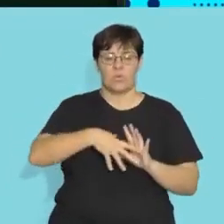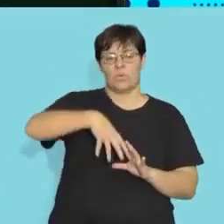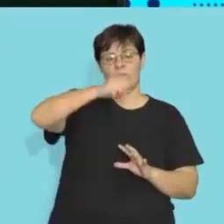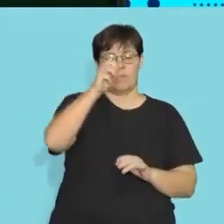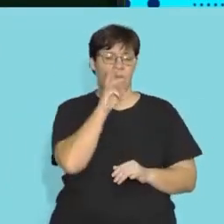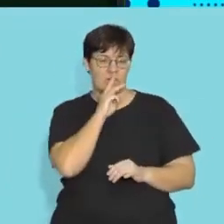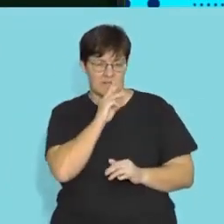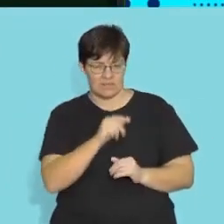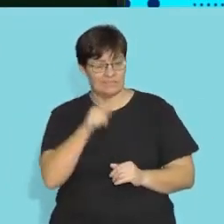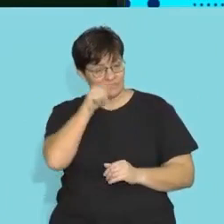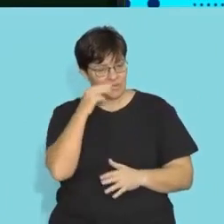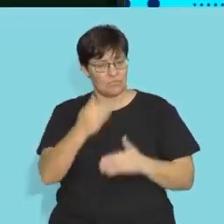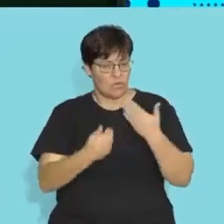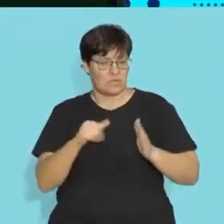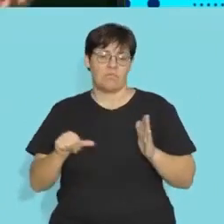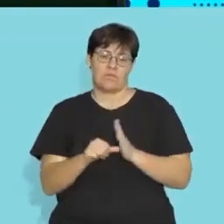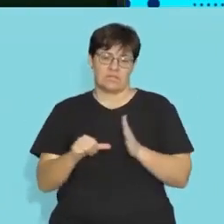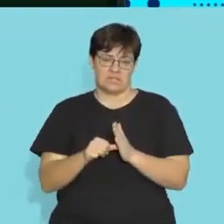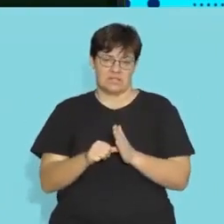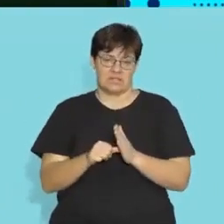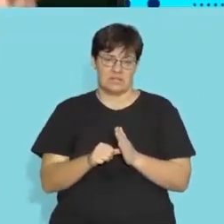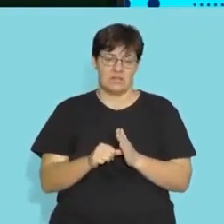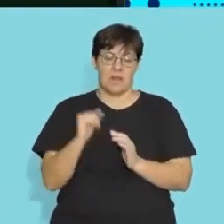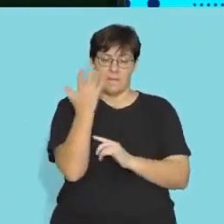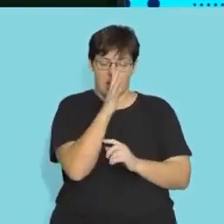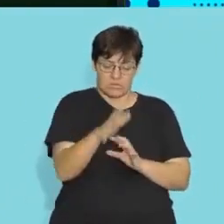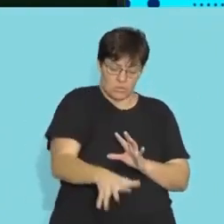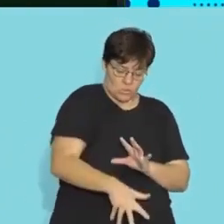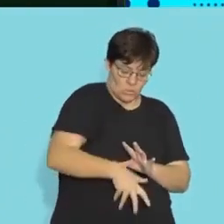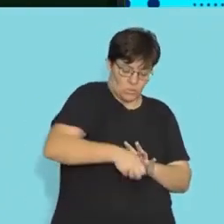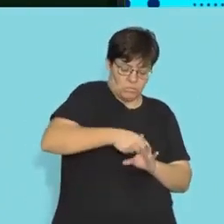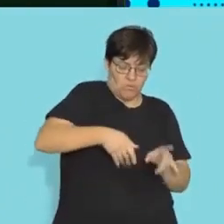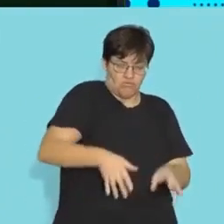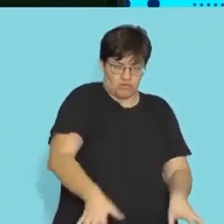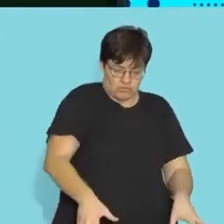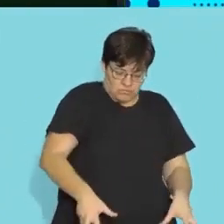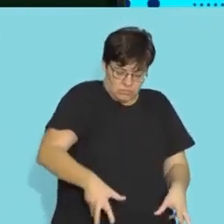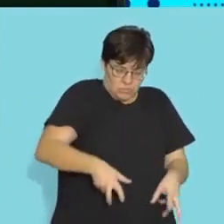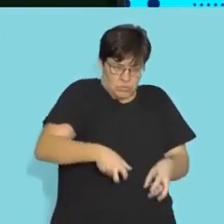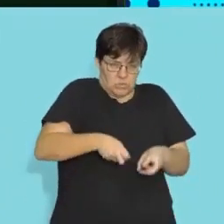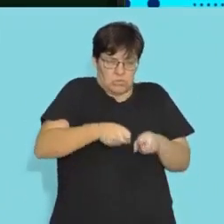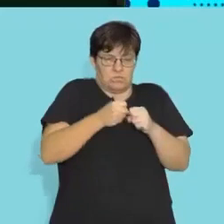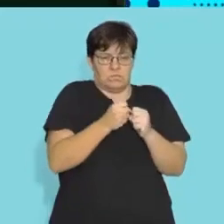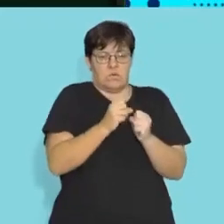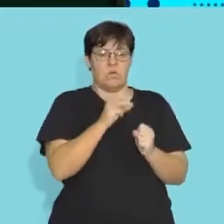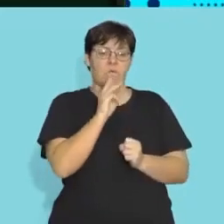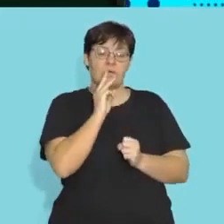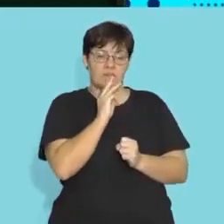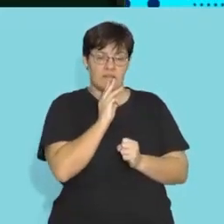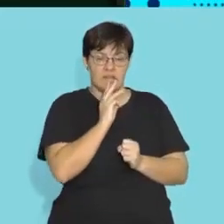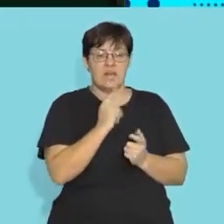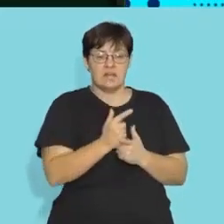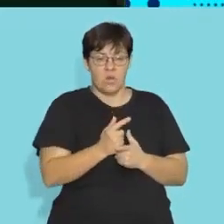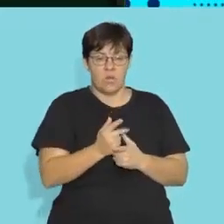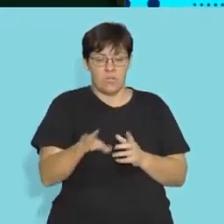transpiration. Transpiration essentially is an important process of the plants absorbing water from the root. So in